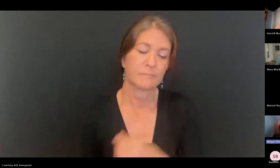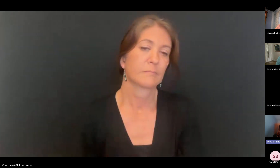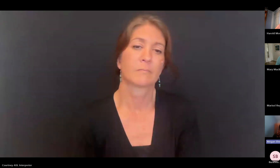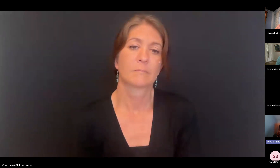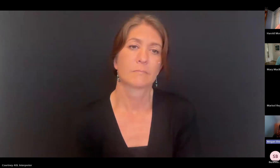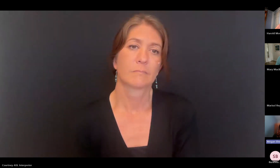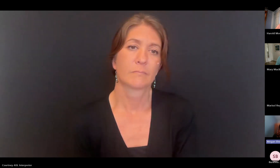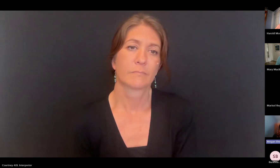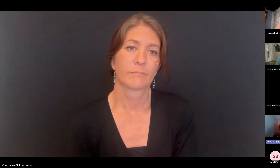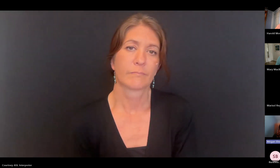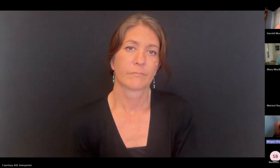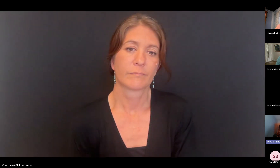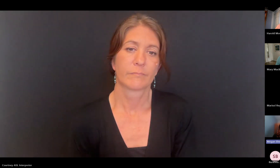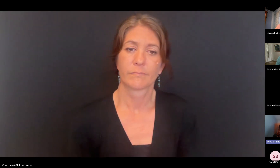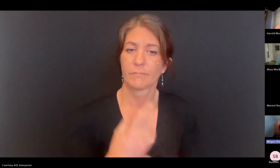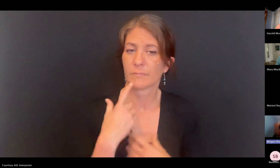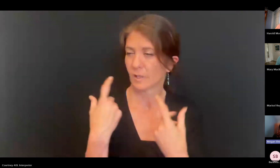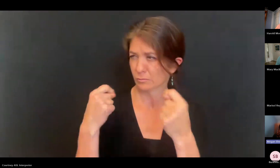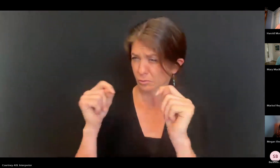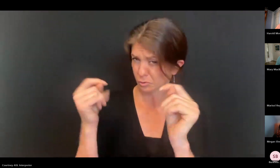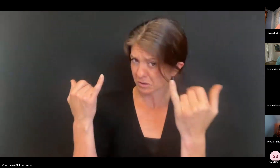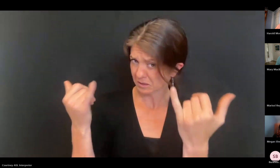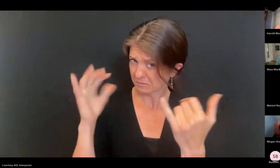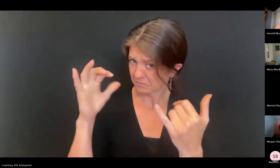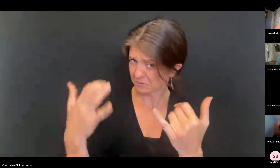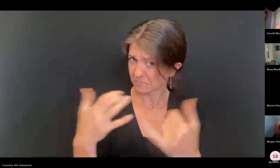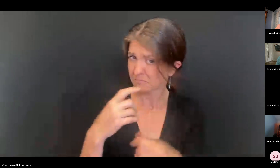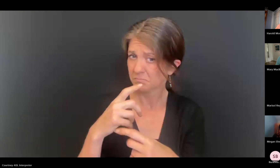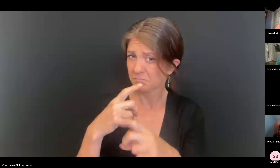Okay, try now. Looks like you're off mute.